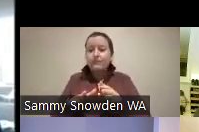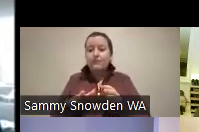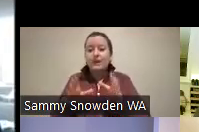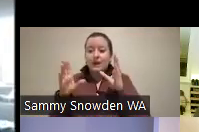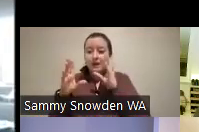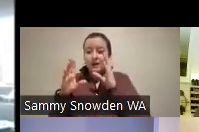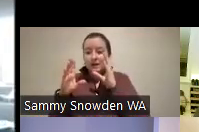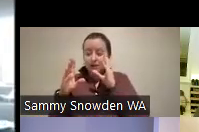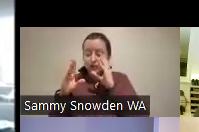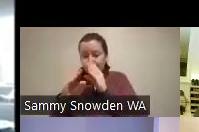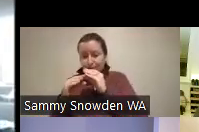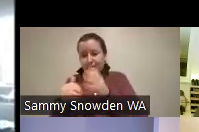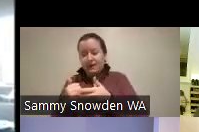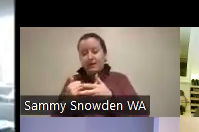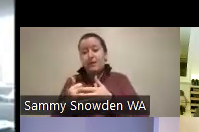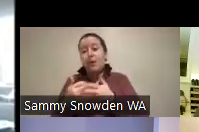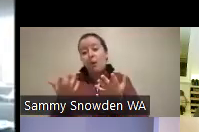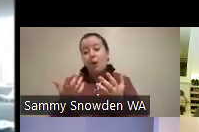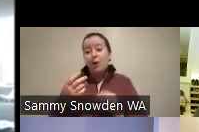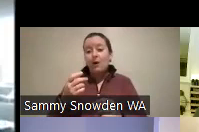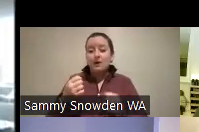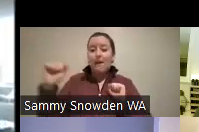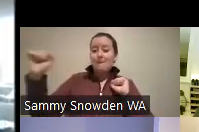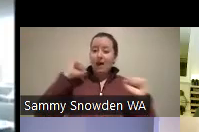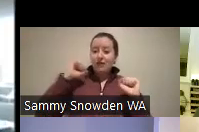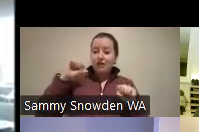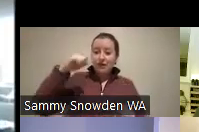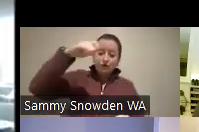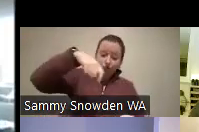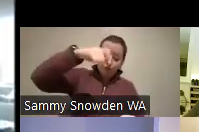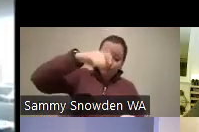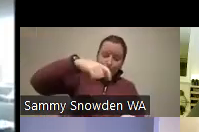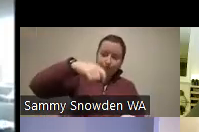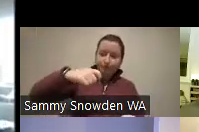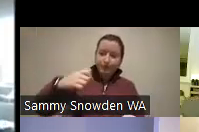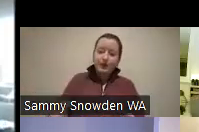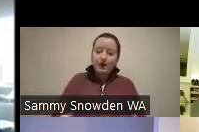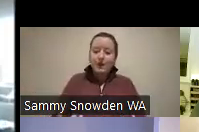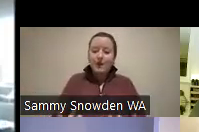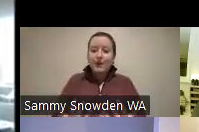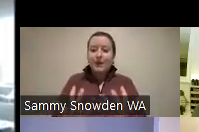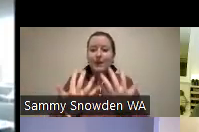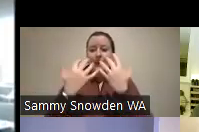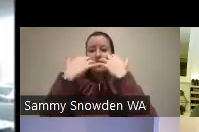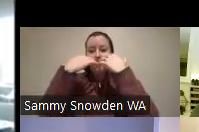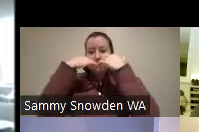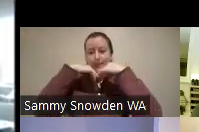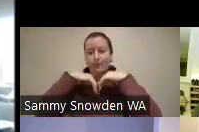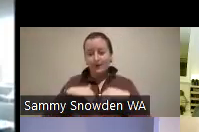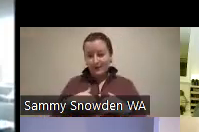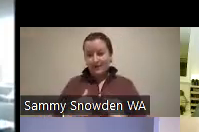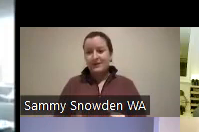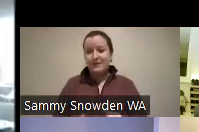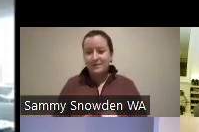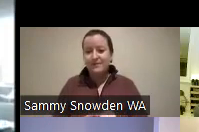chest before you then get in a bath, maybe of an evening. That also then creates a vapor as you get in, so it drives the oils deeper into